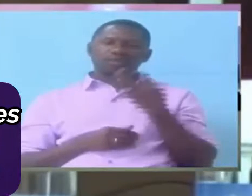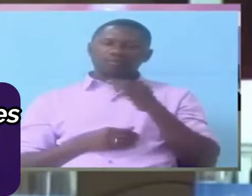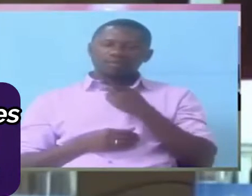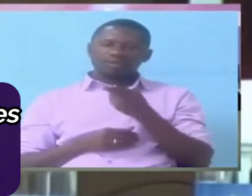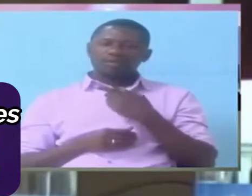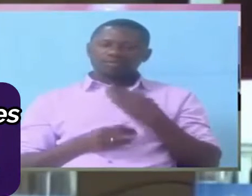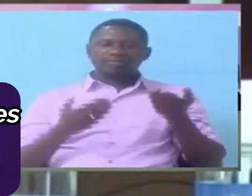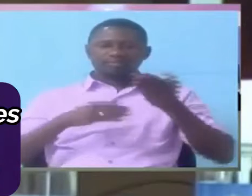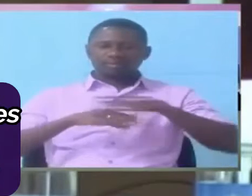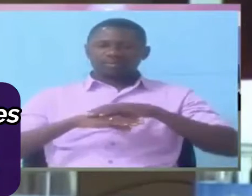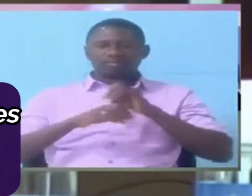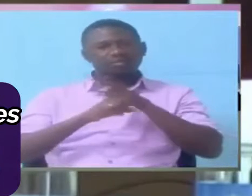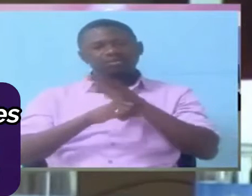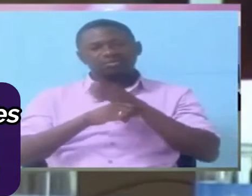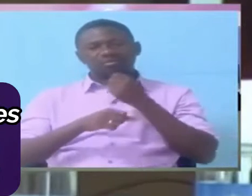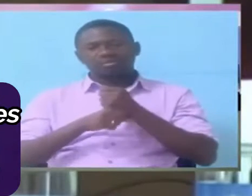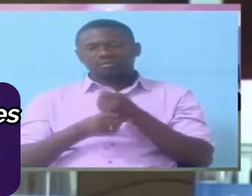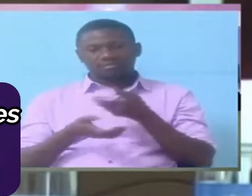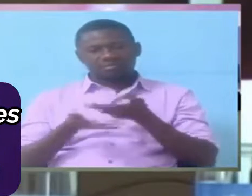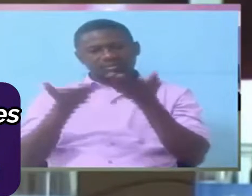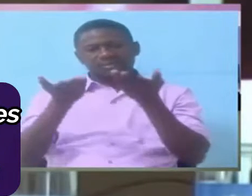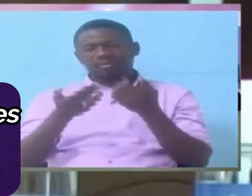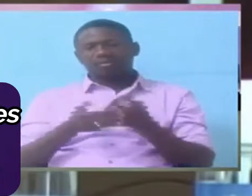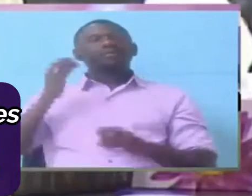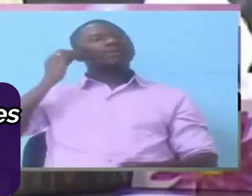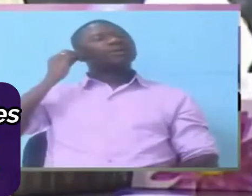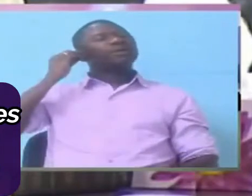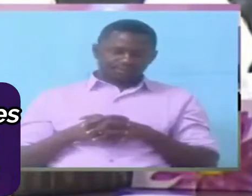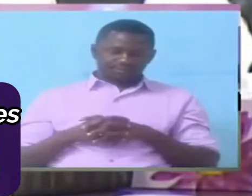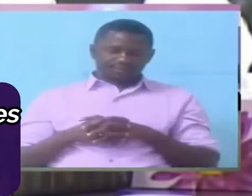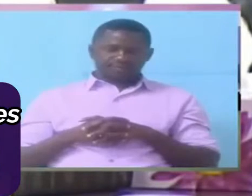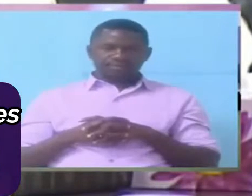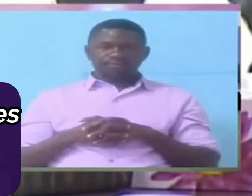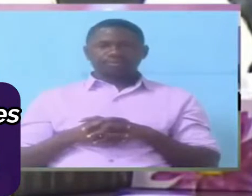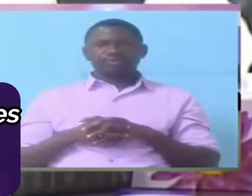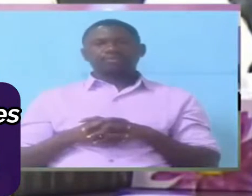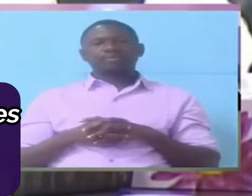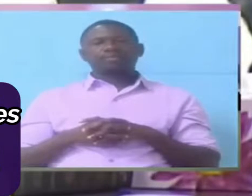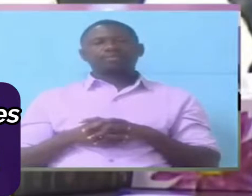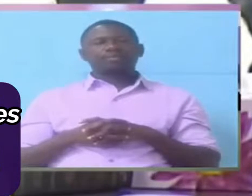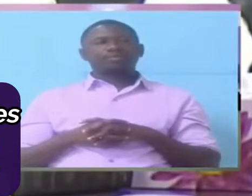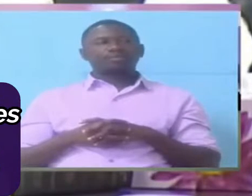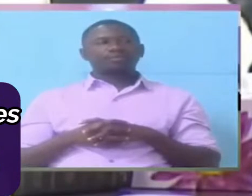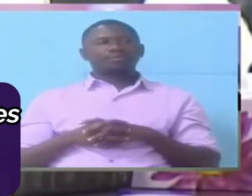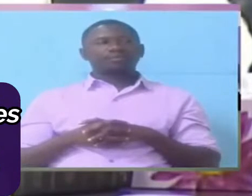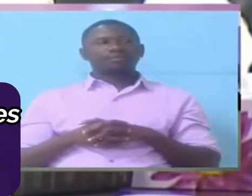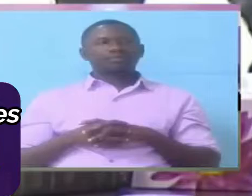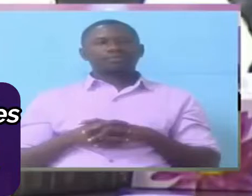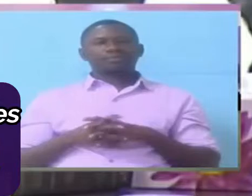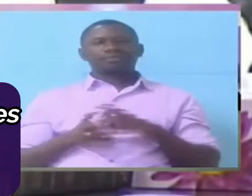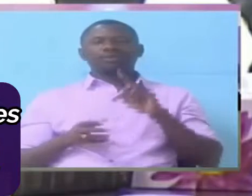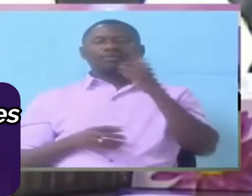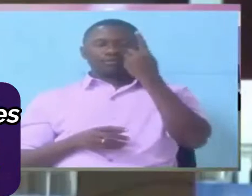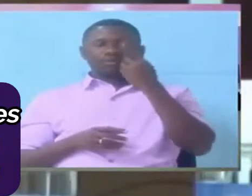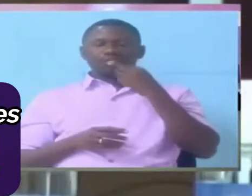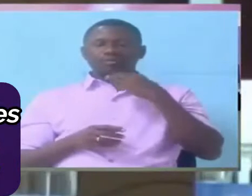have any concluding remarks to make, please go ahead and do that. Follow mbe chairman okonton. First